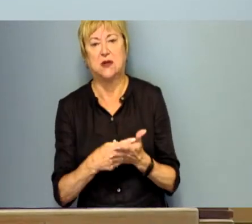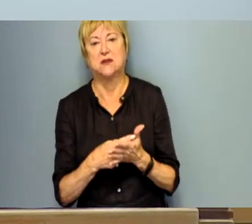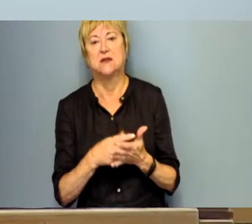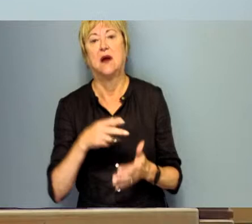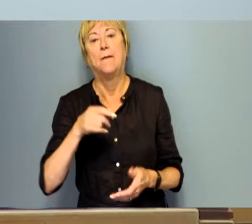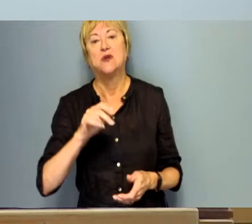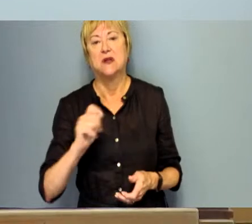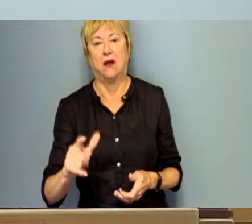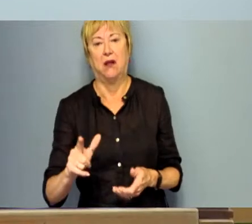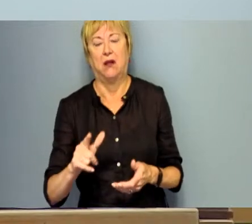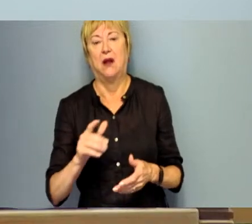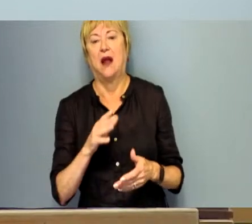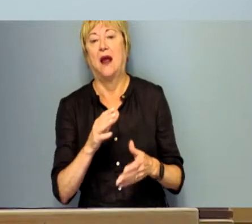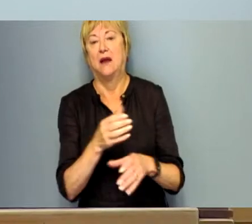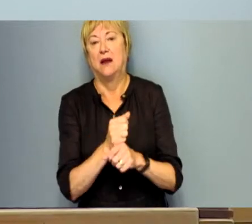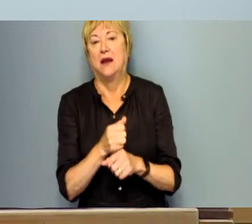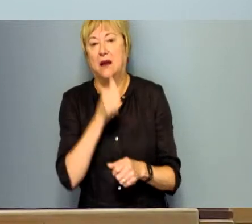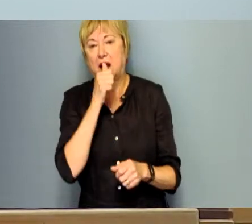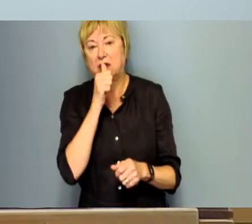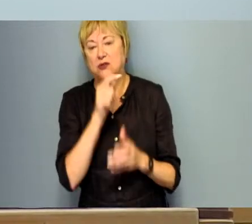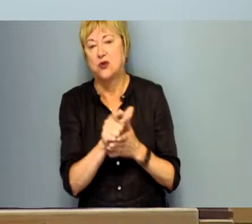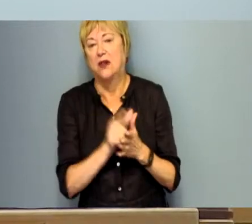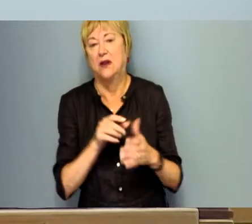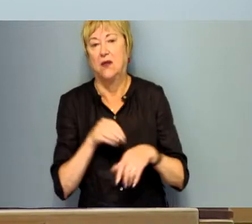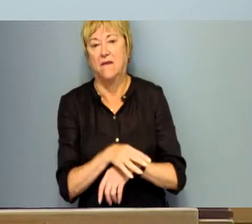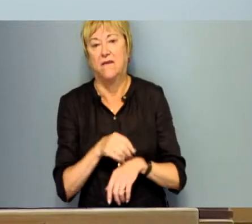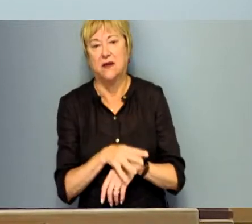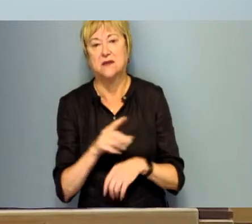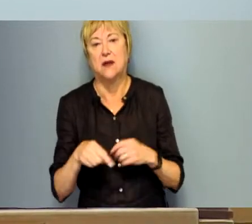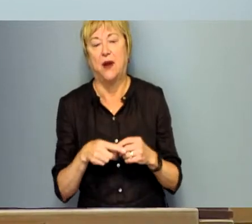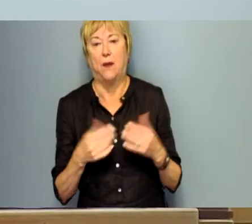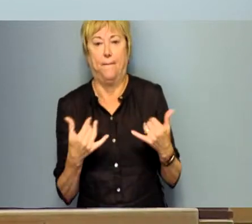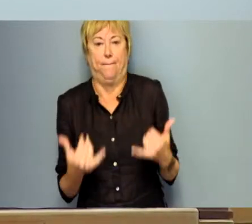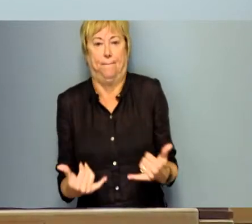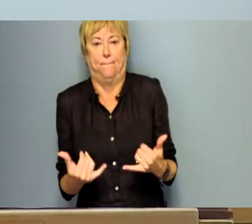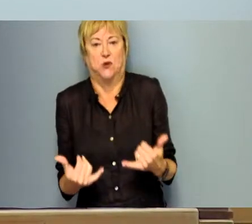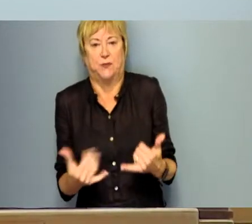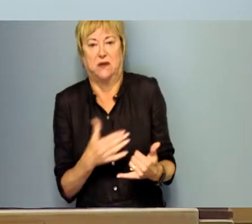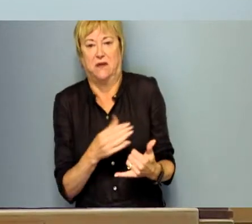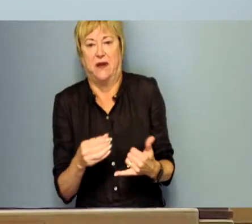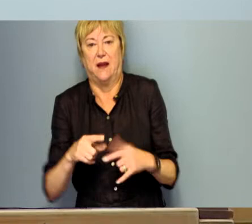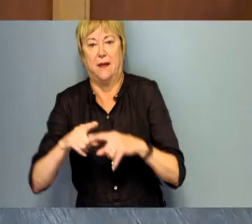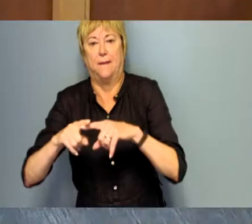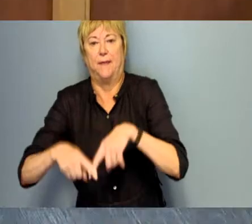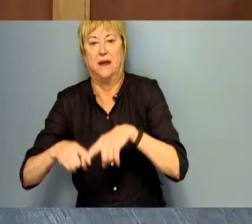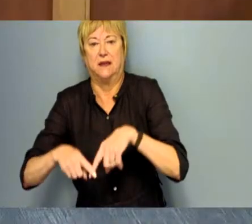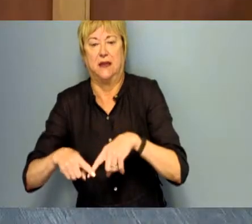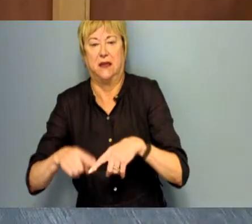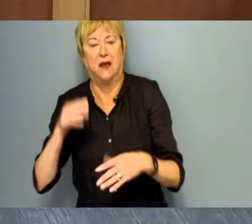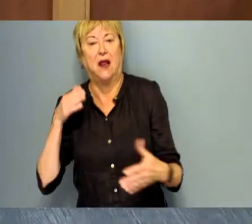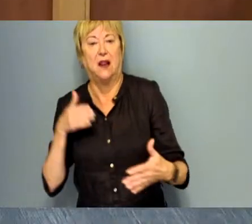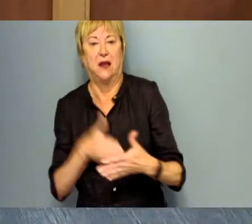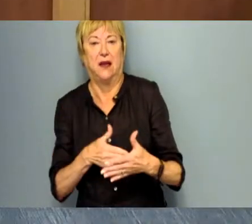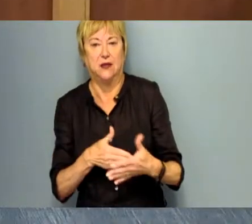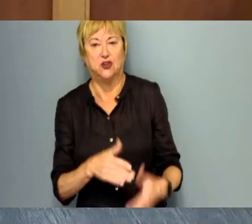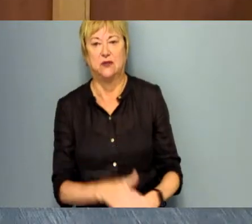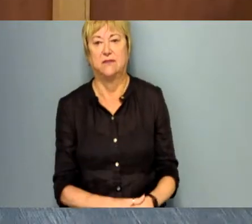confidential legal advice about both pending and prospective litigation. Okay, thank you. All right, move on to public